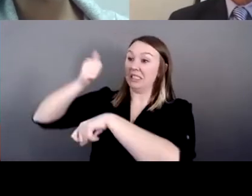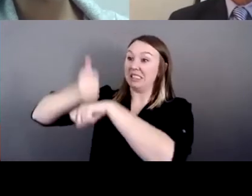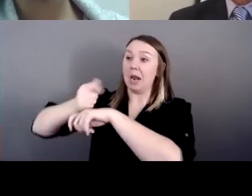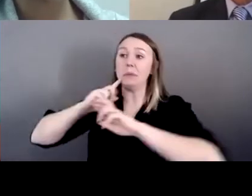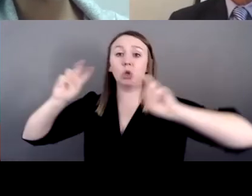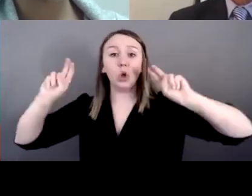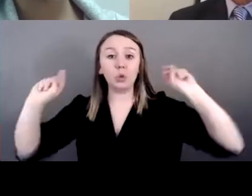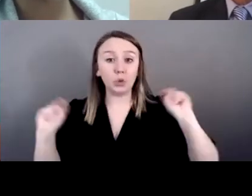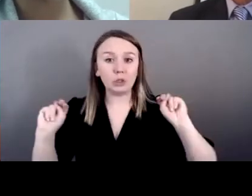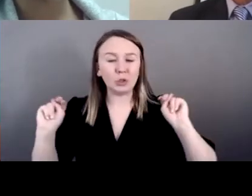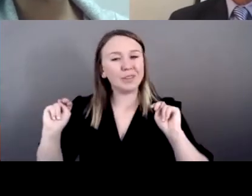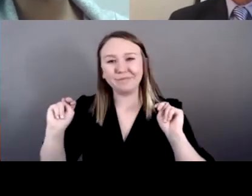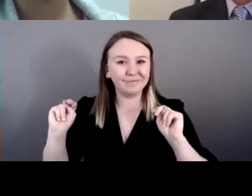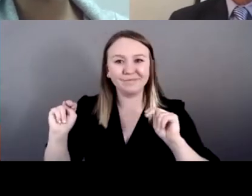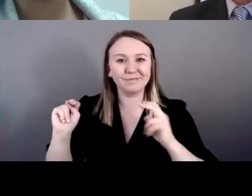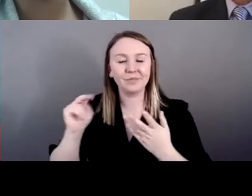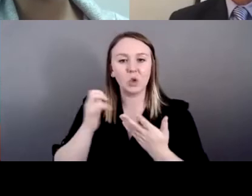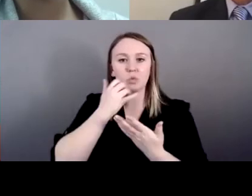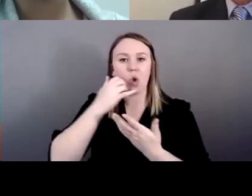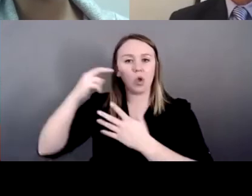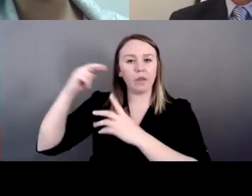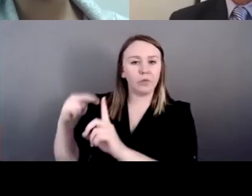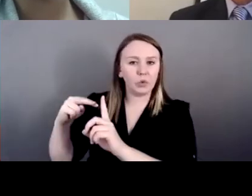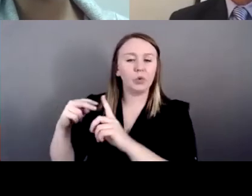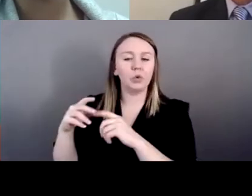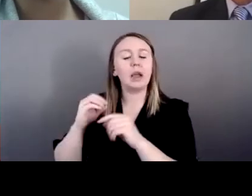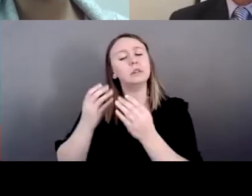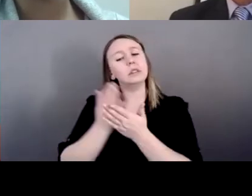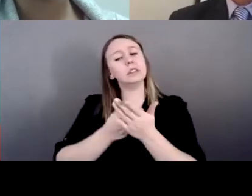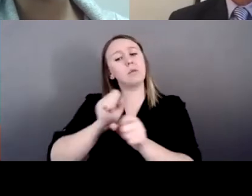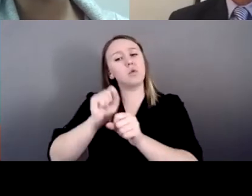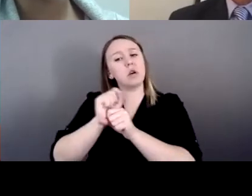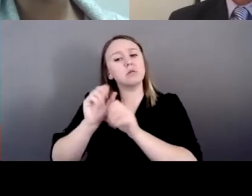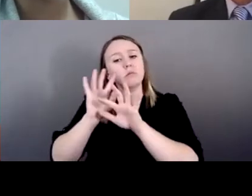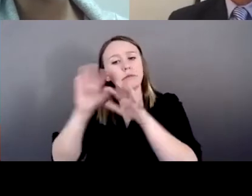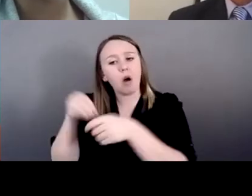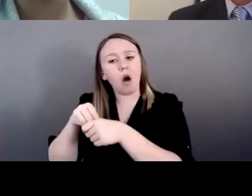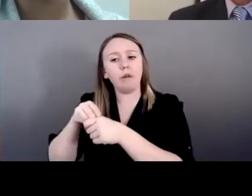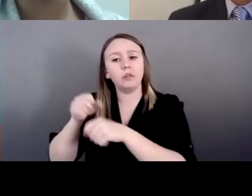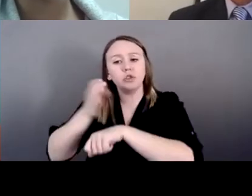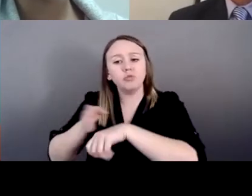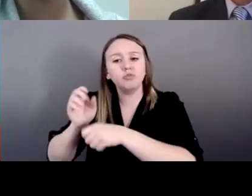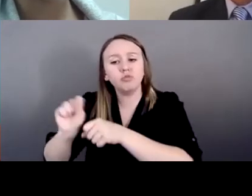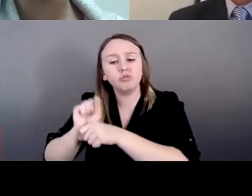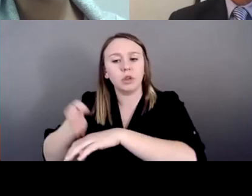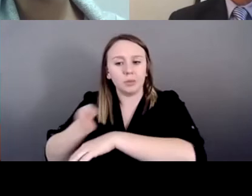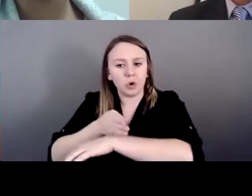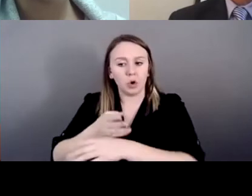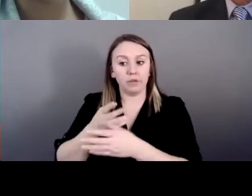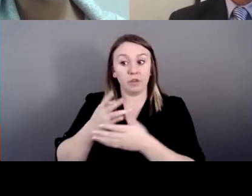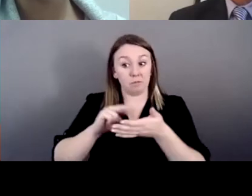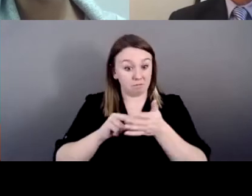is there is work being done on that. That's not to say that we see this in public schools too,